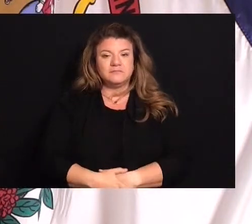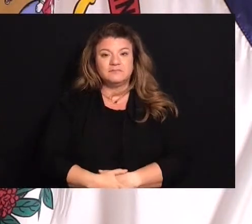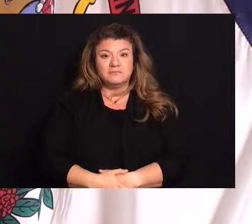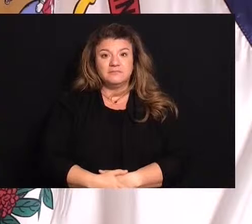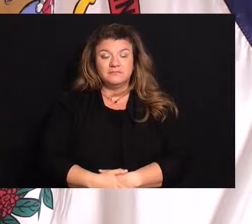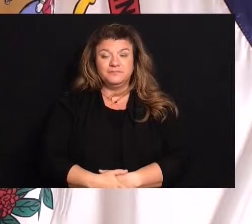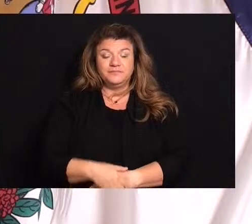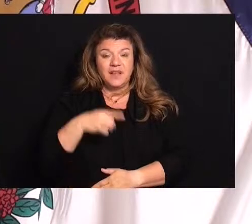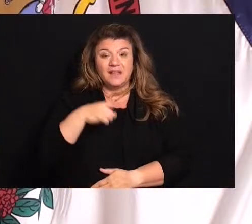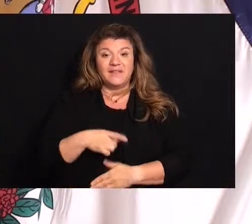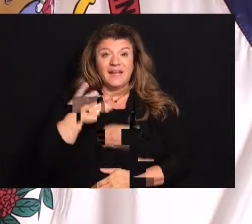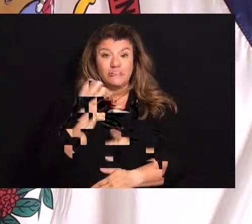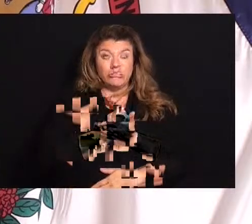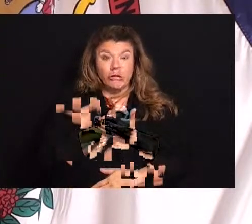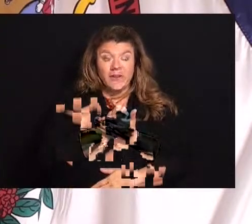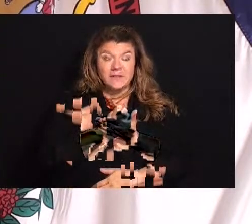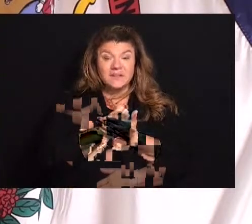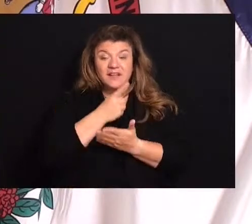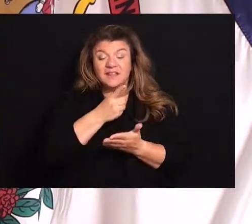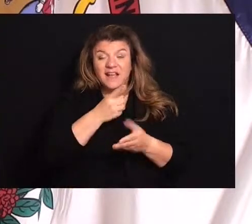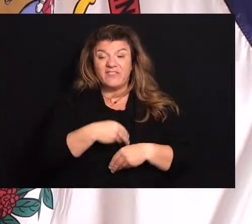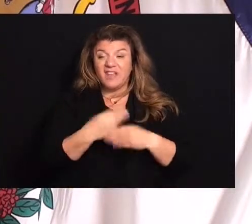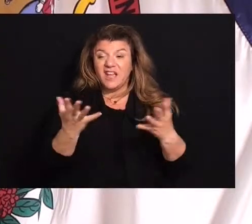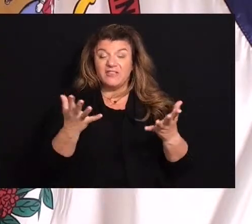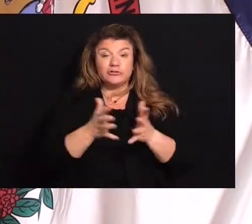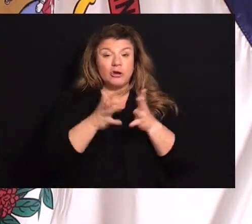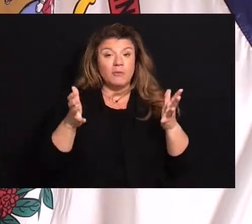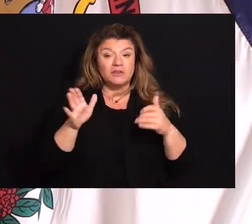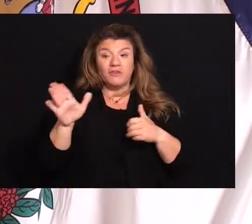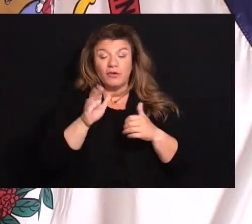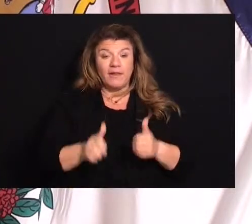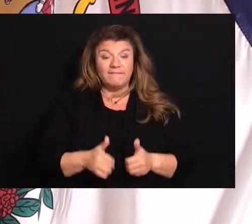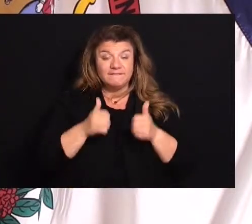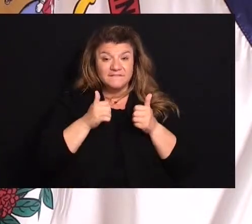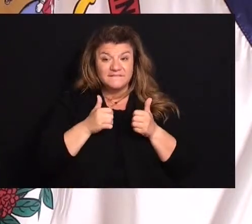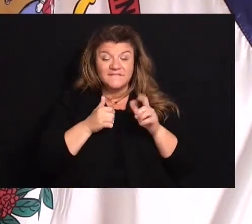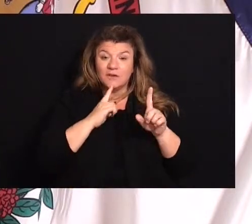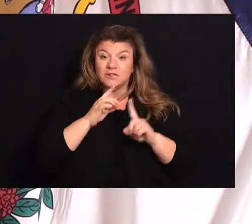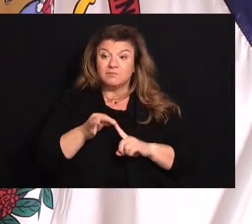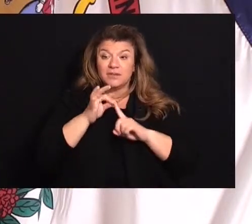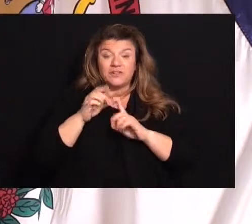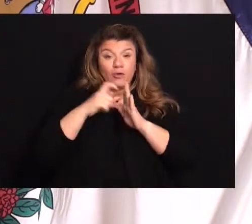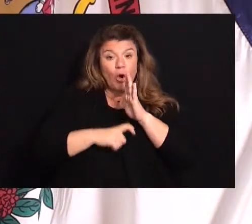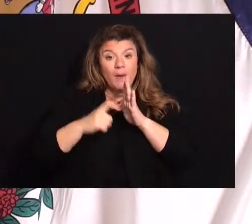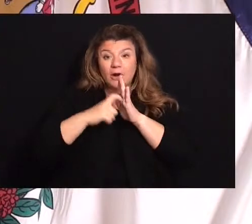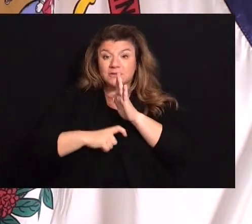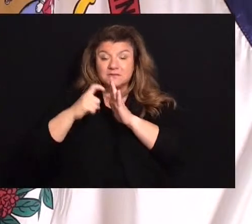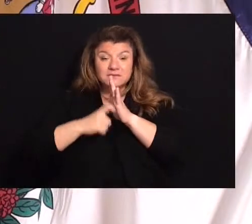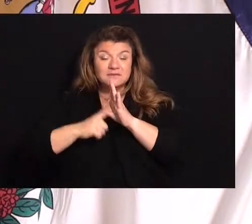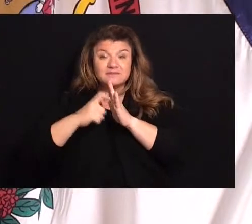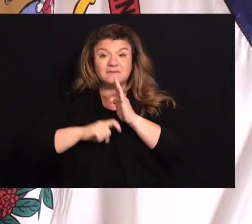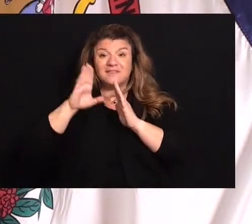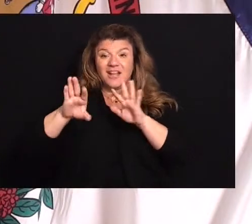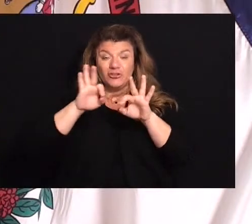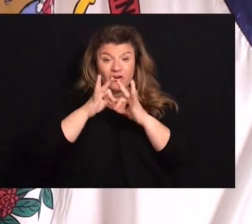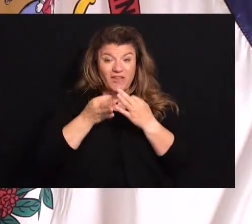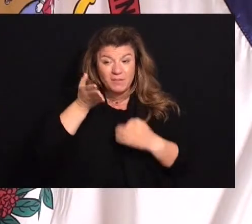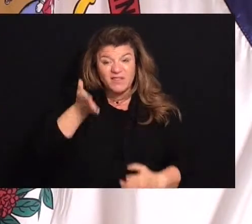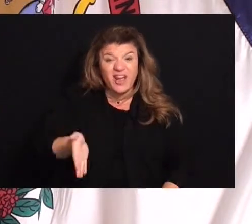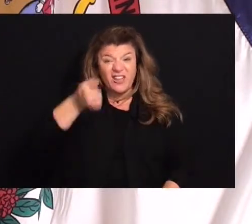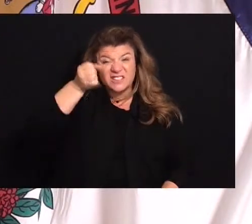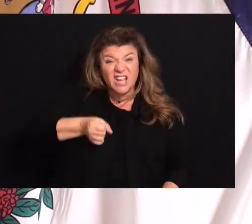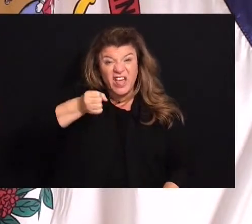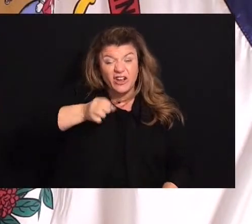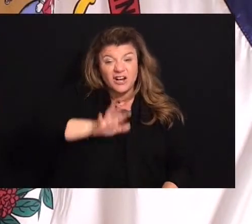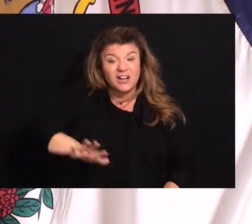These people deserve it. They've given so much, especially from the standpoint of those great coal miners and their families down there that gave us